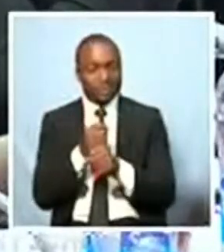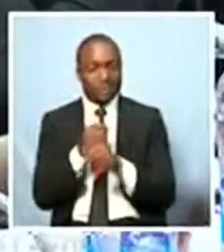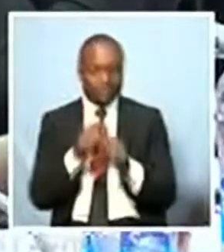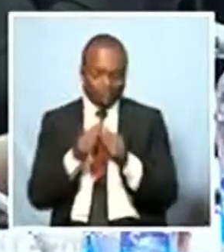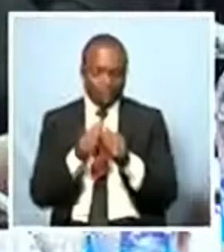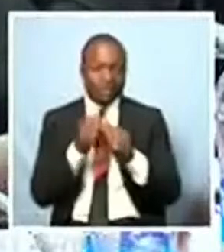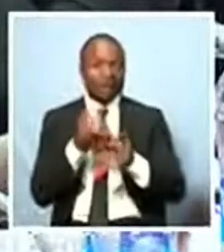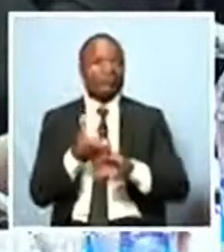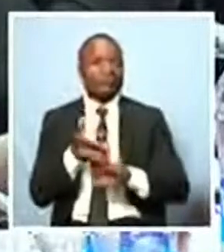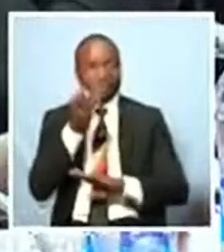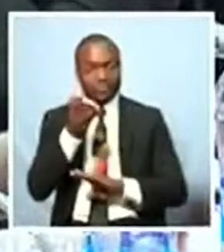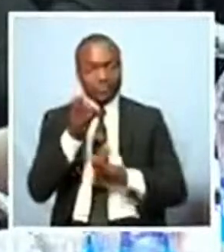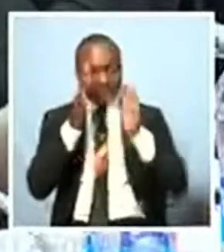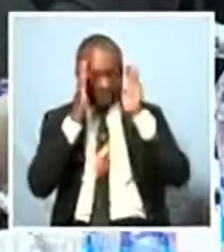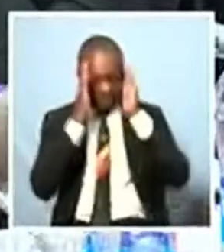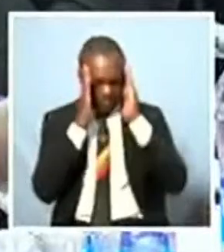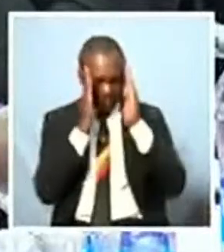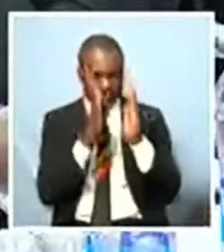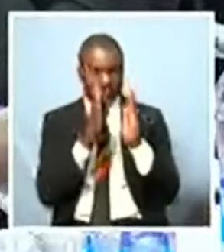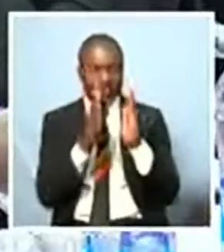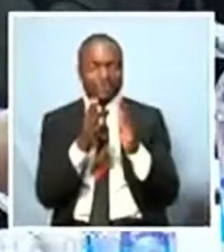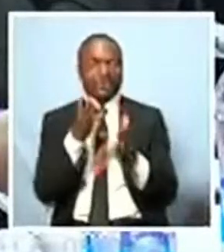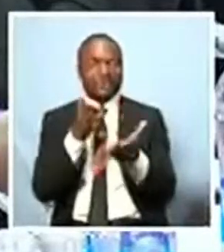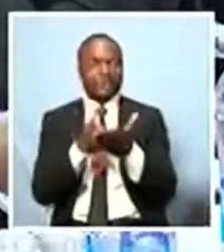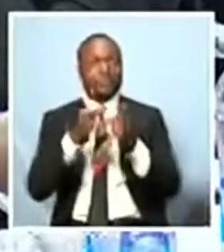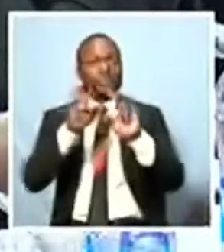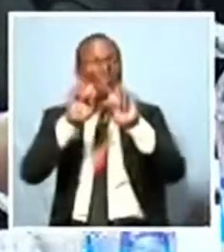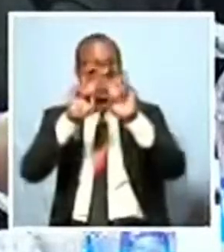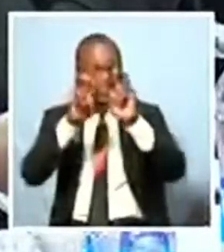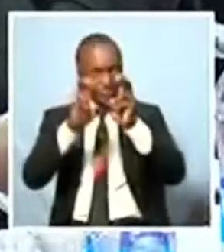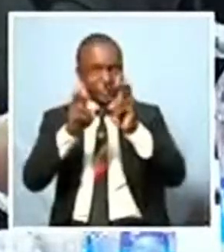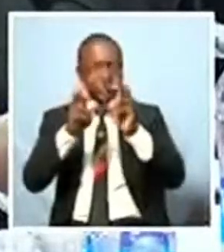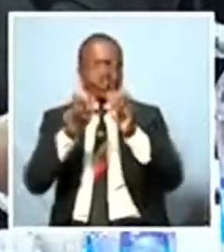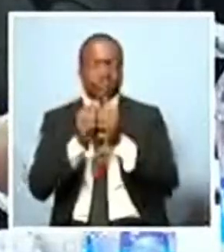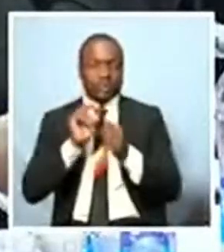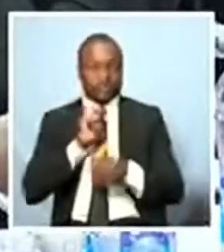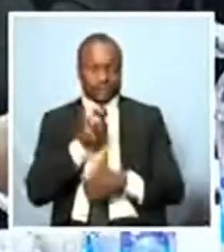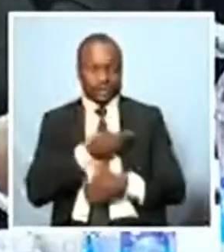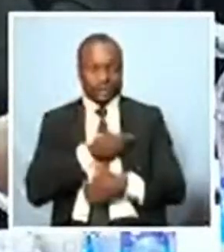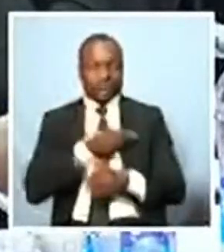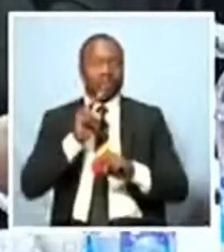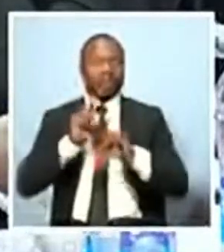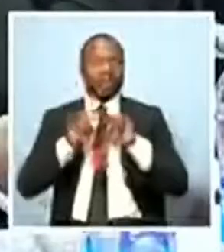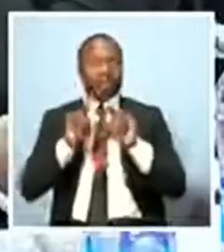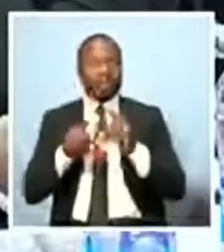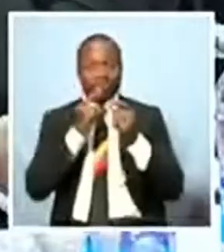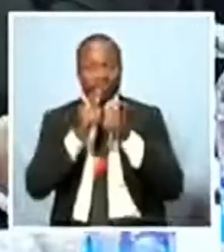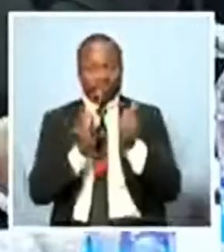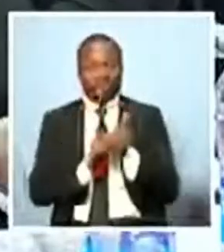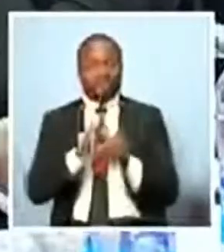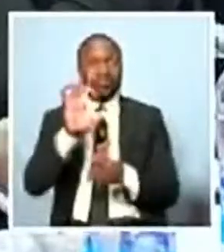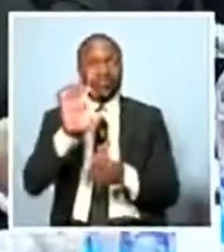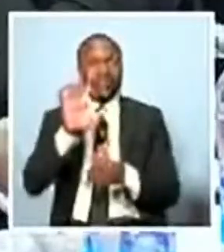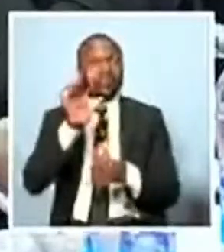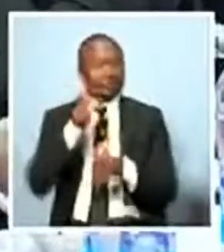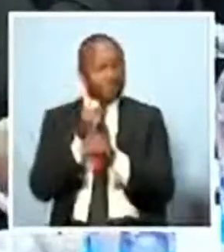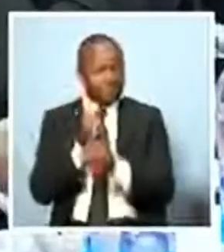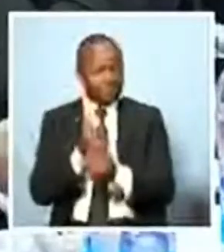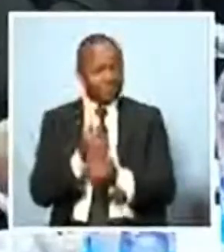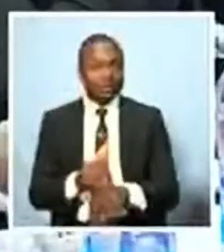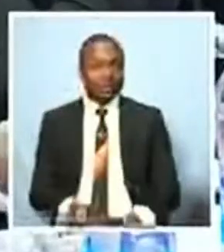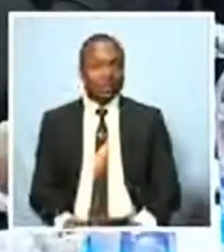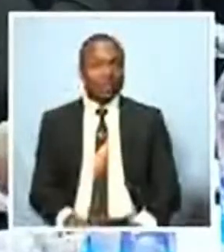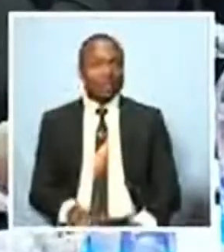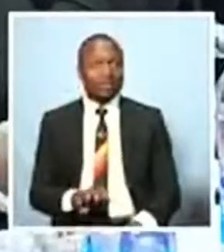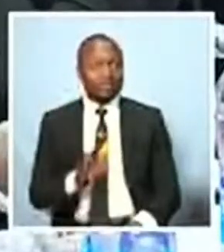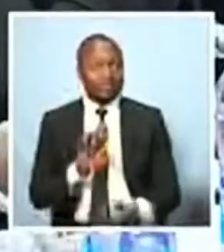follow-ups, especially focusing on this subject that is before us today? The chairperson has talked about 5 years, and the scenario in